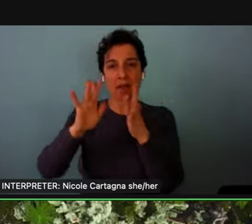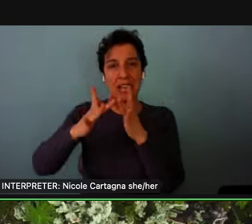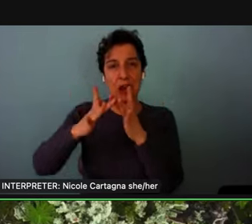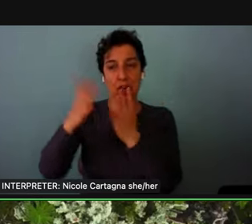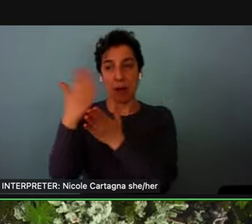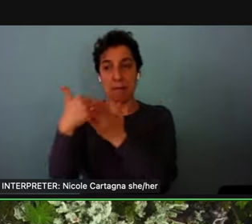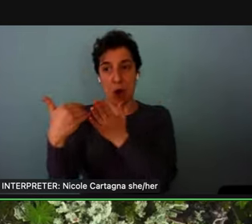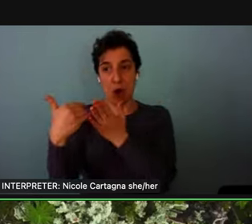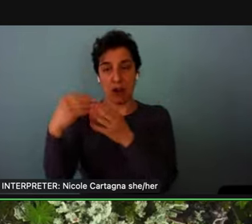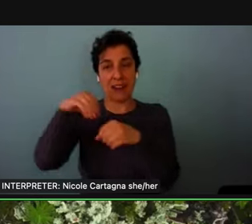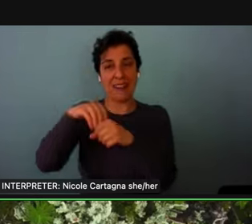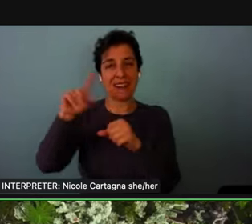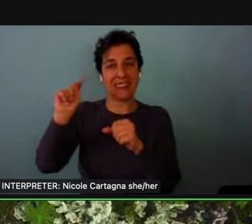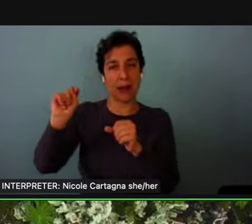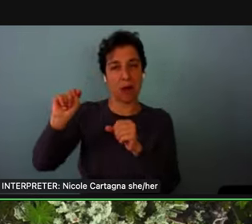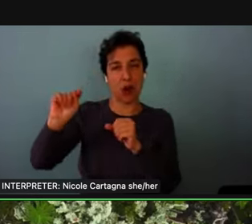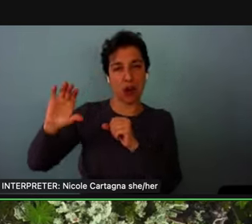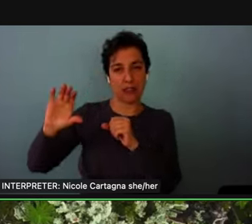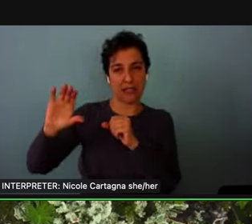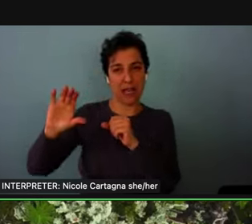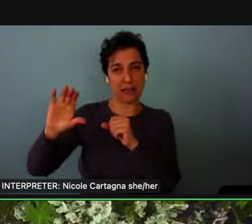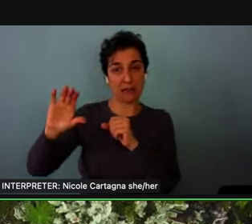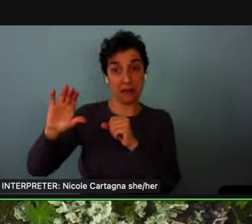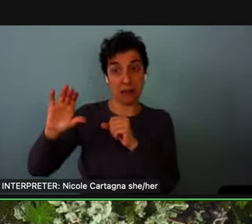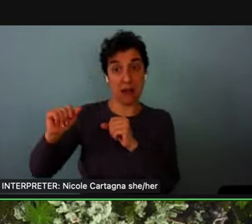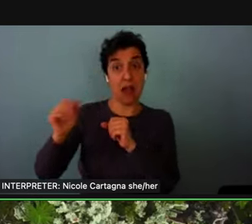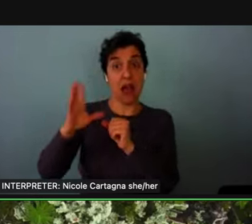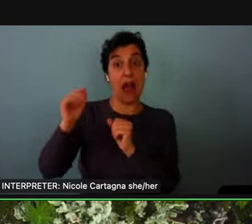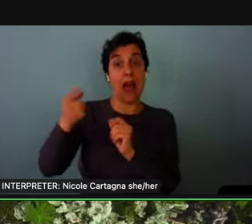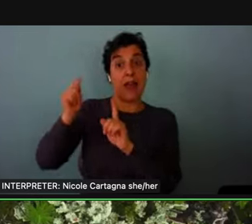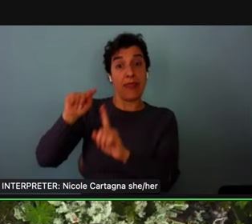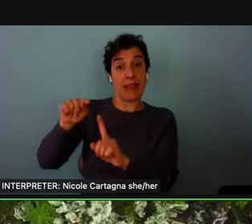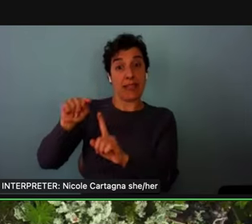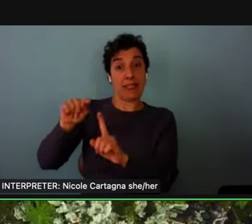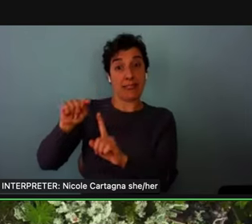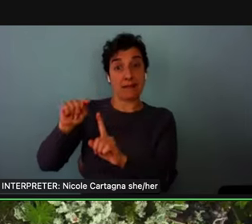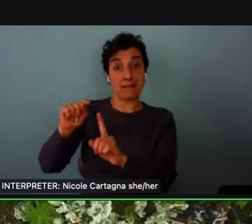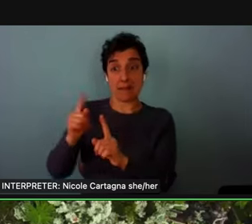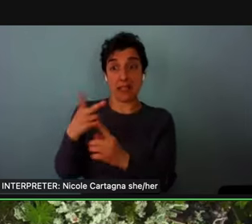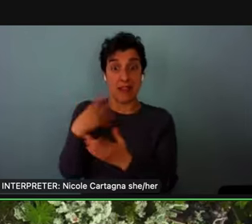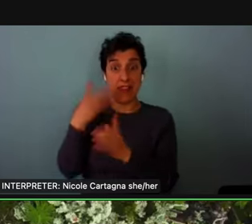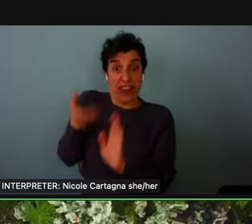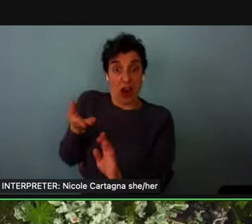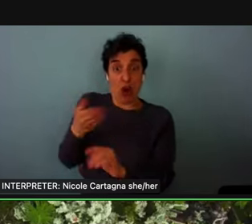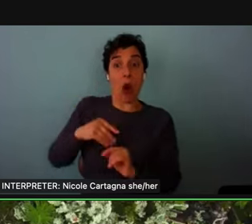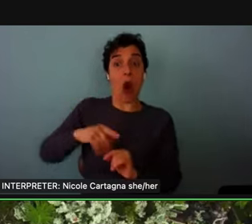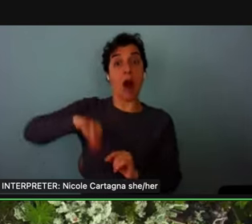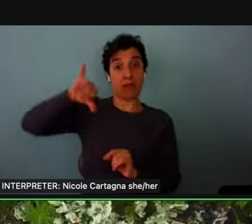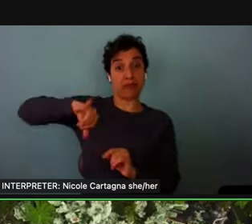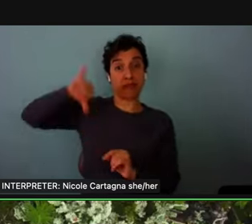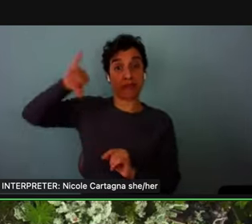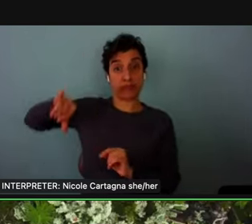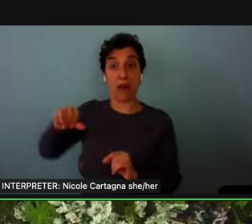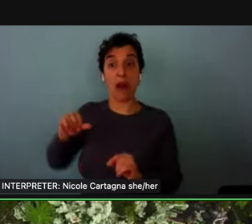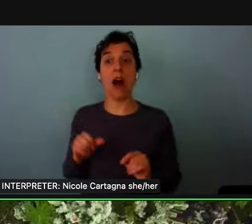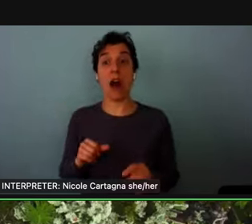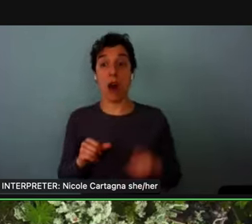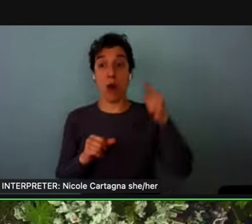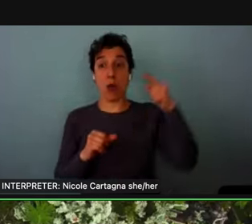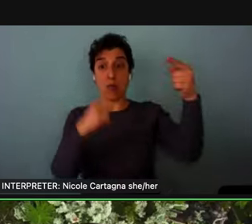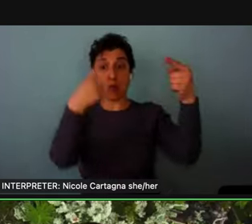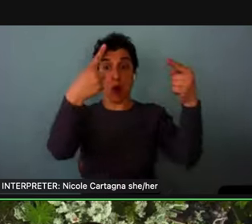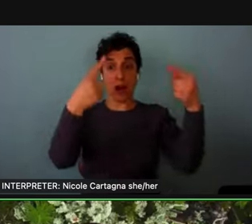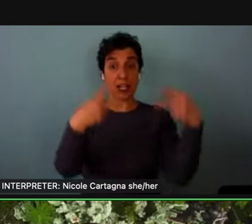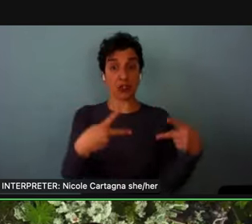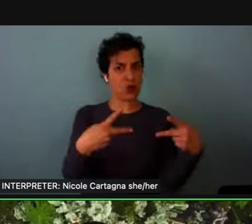in temporal cortex, and this component is present on both days. But if you look at subject 1 and 2, they